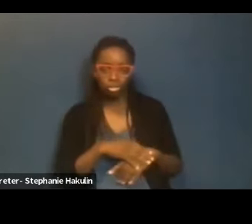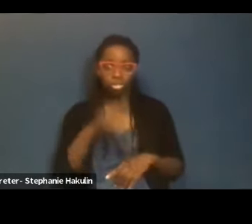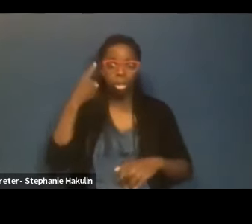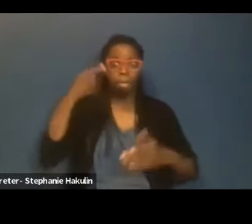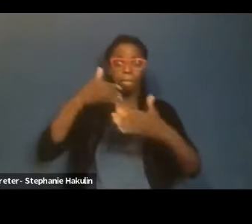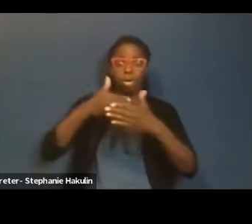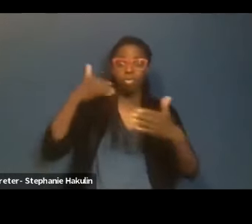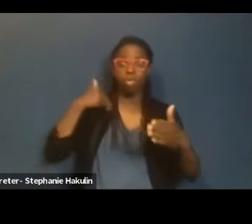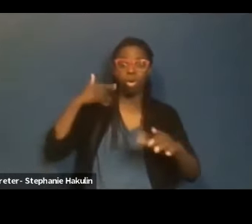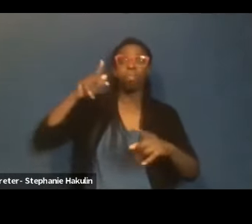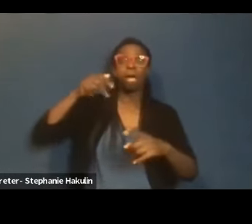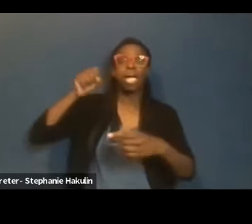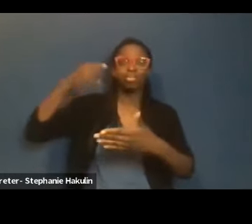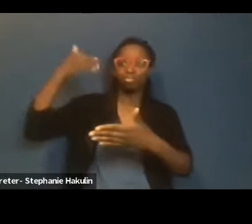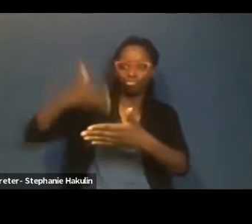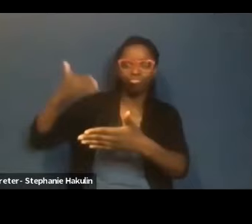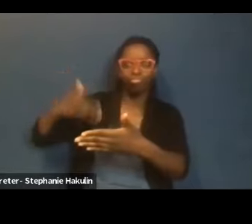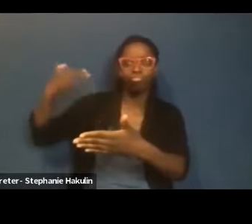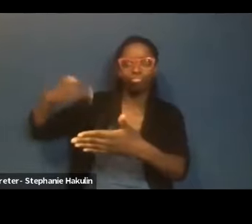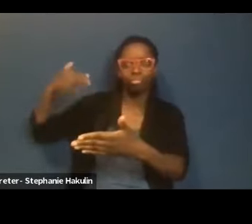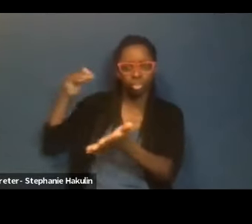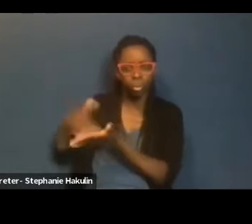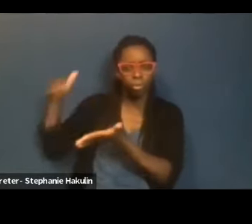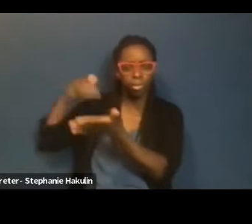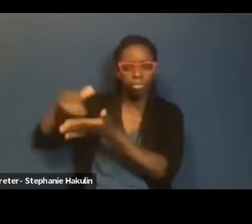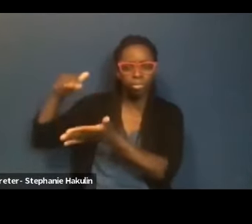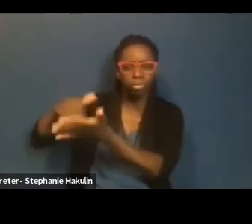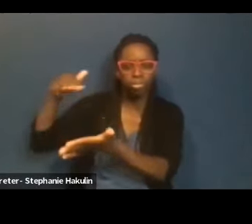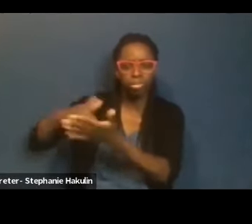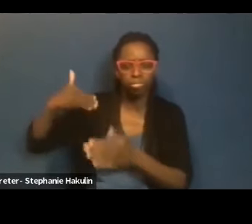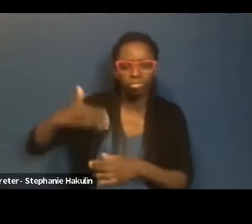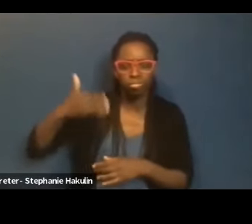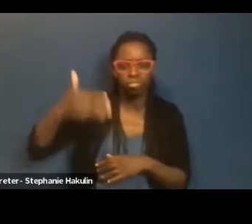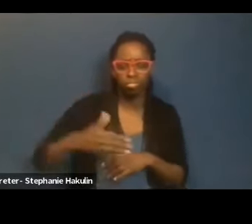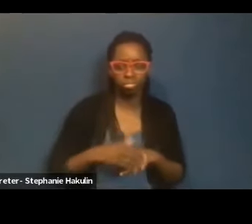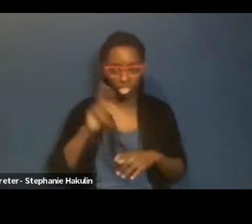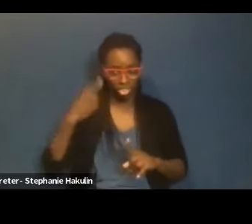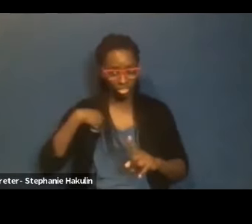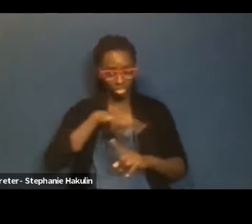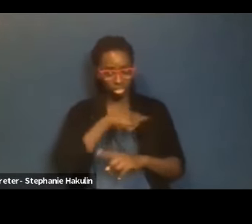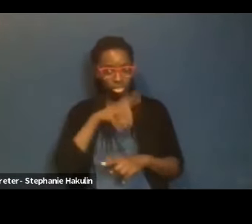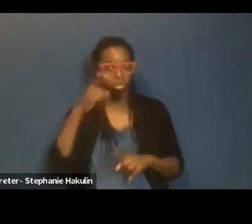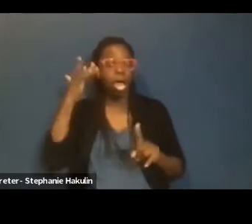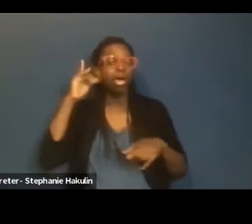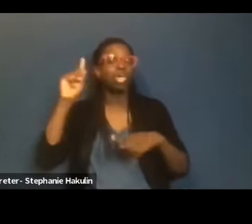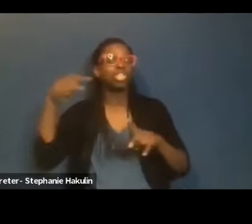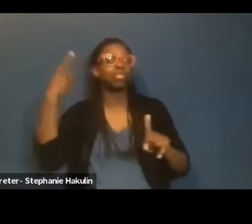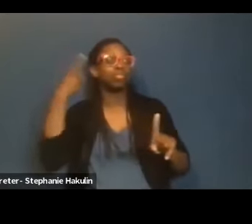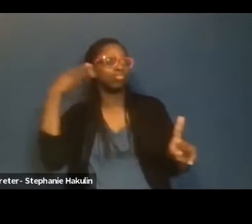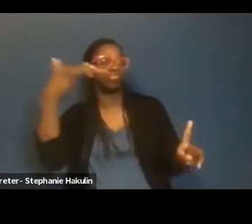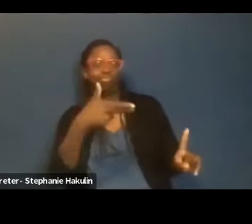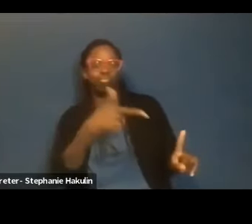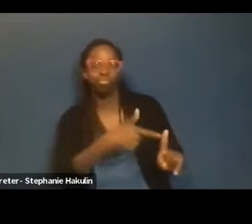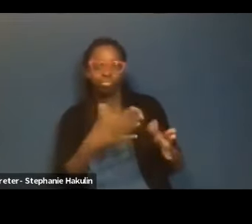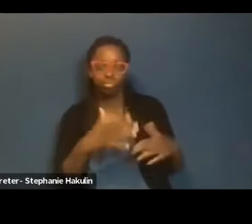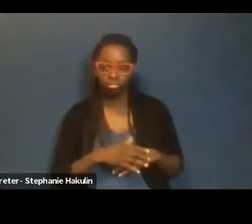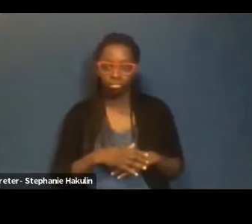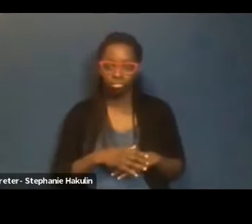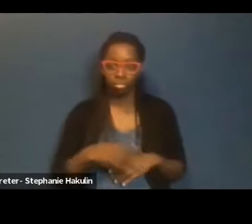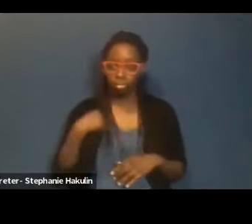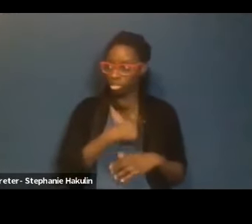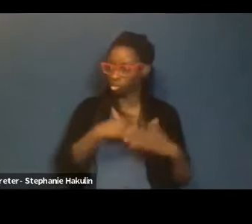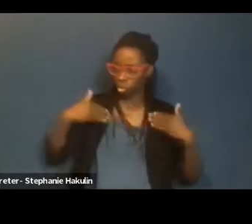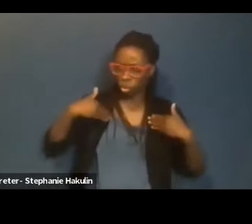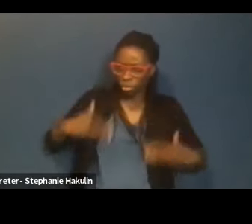before that. You were only created for consumption. They devour us. Humanize us, make an example of our bodies. Shame us for the same choices